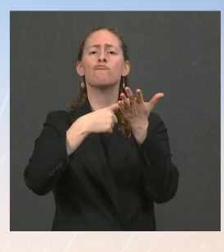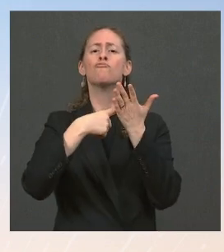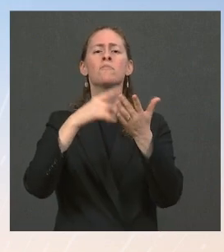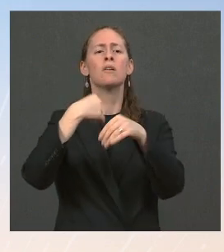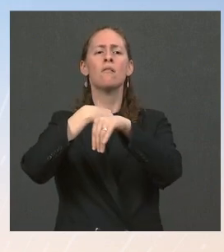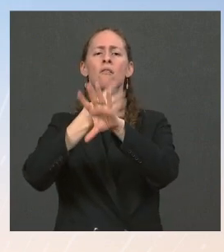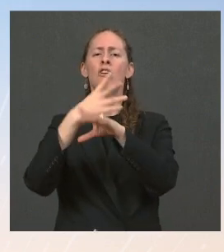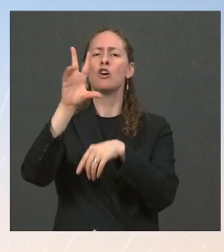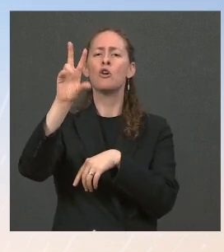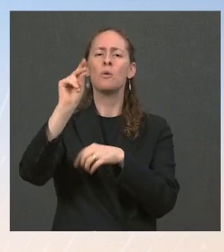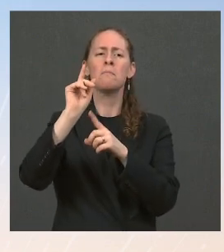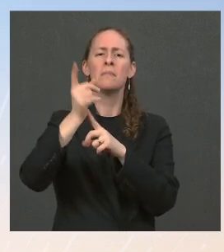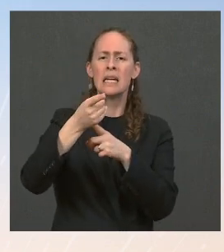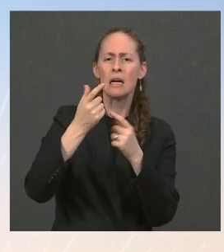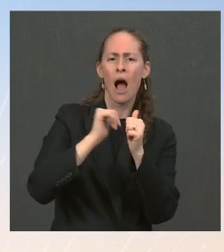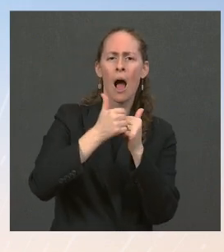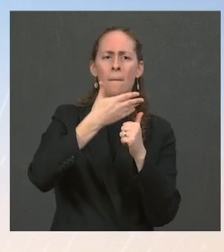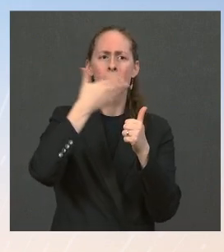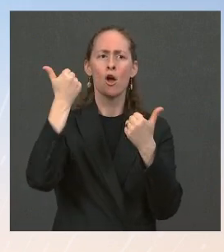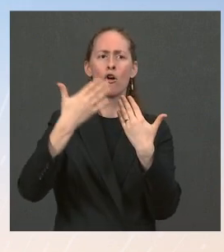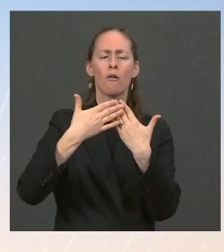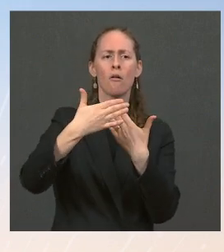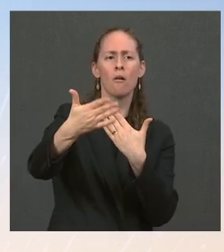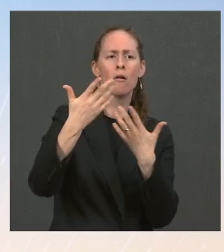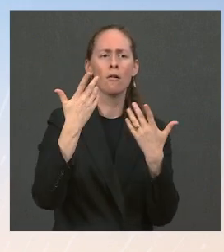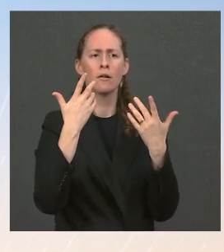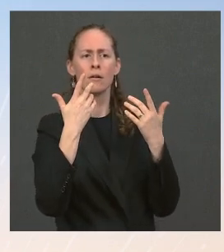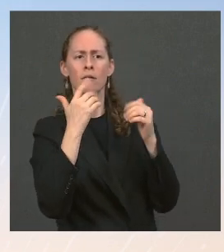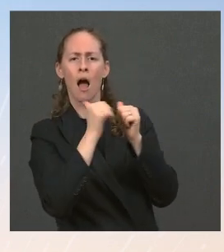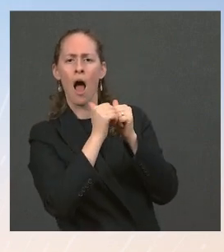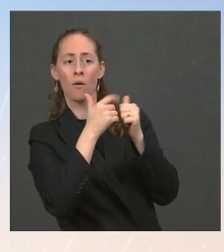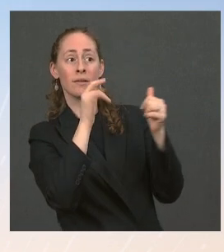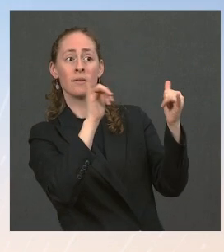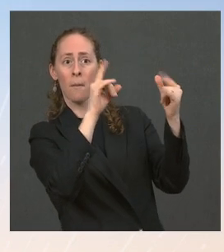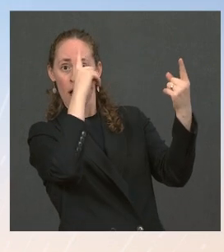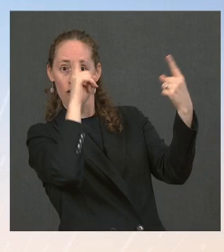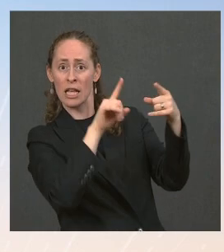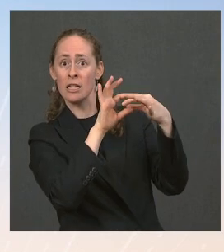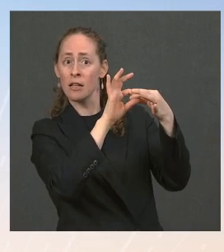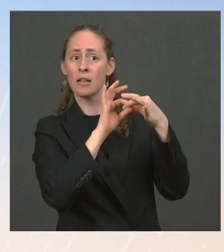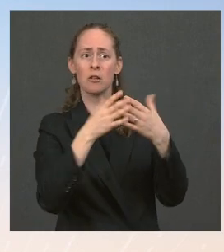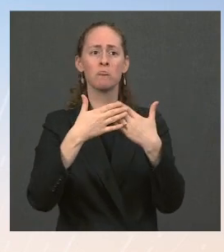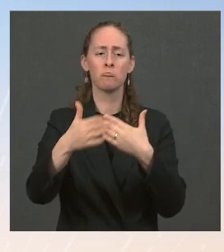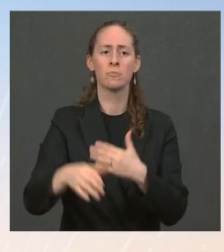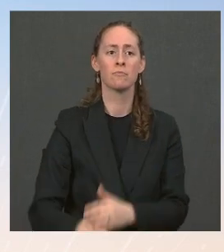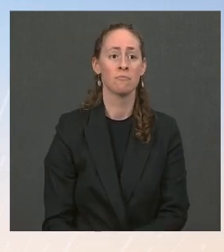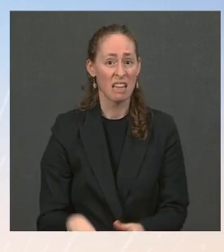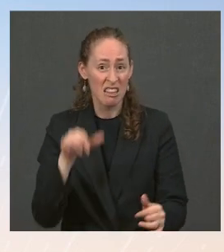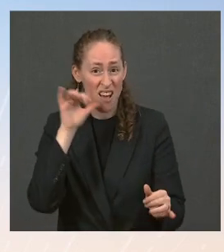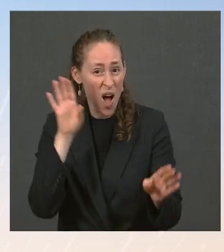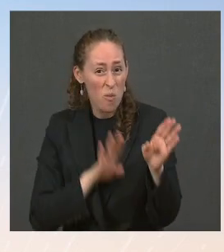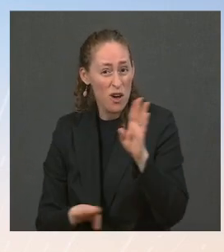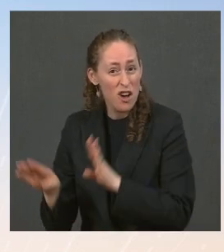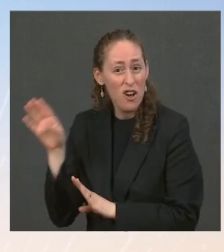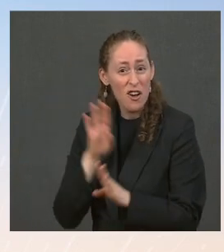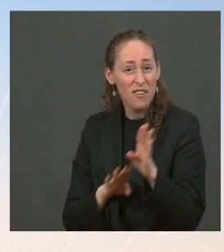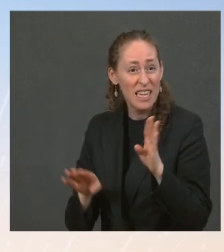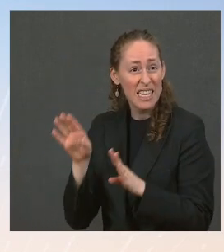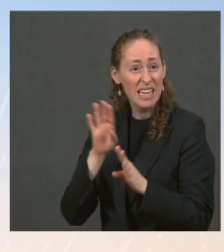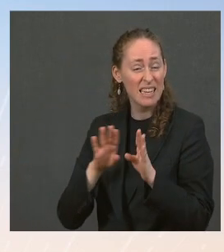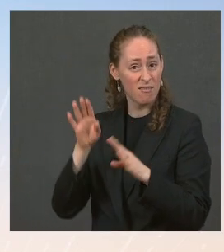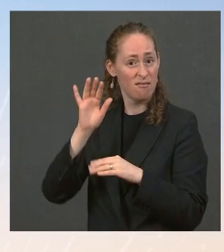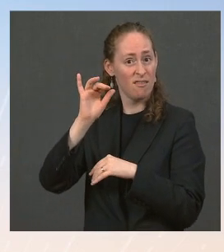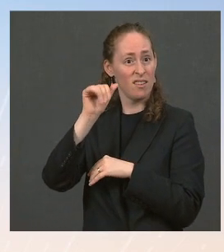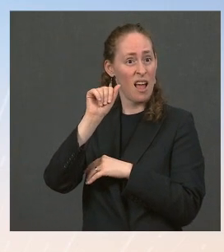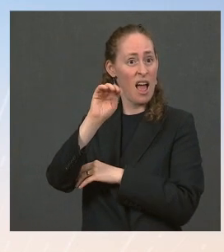together in a substantive way on shared areas of interest. Not worried that the Ambassador Etienne would be